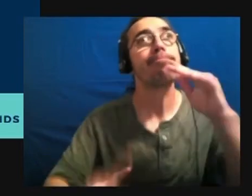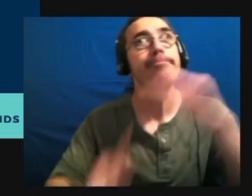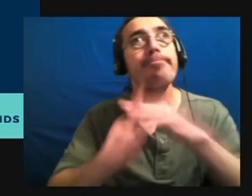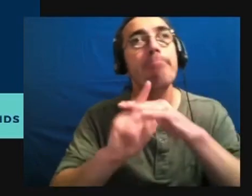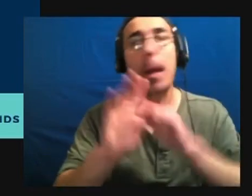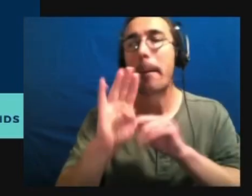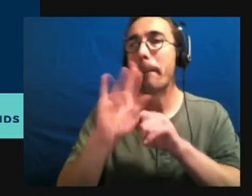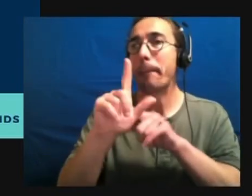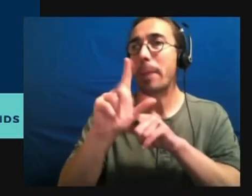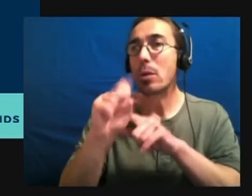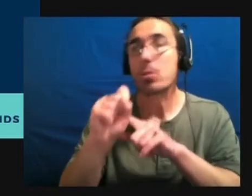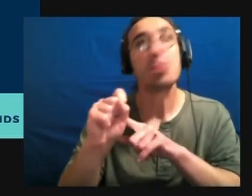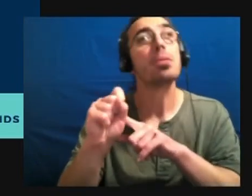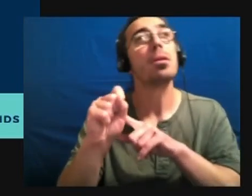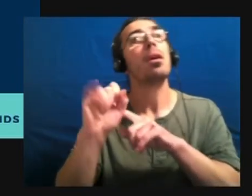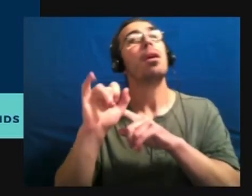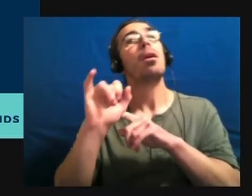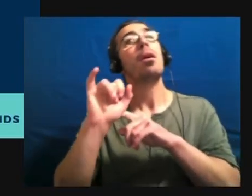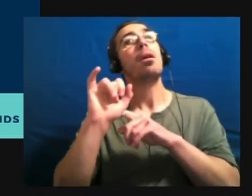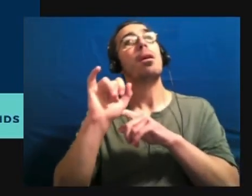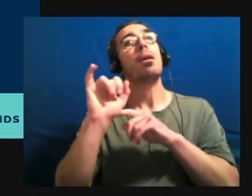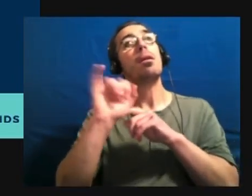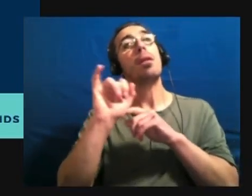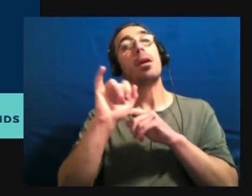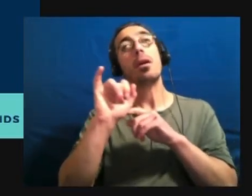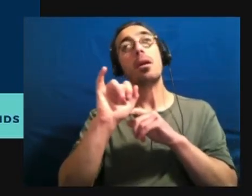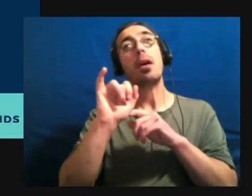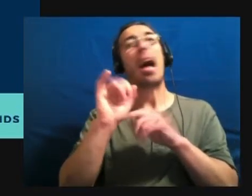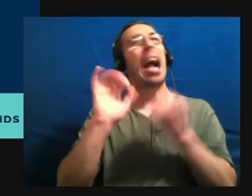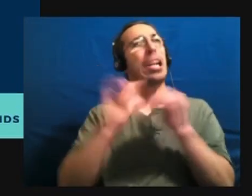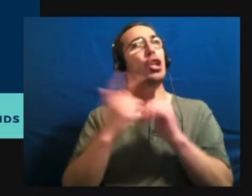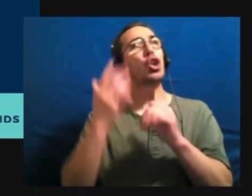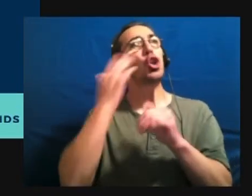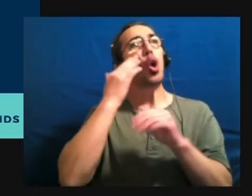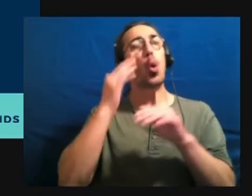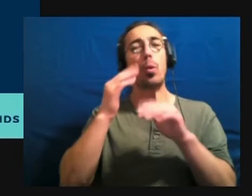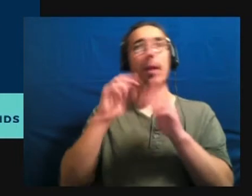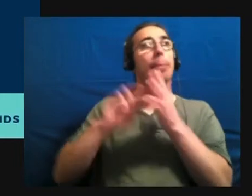some of the signs that a child may be autistic?